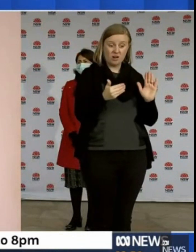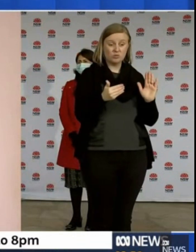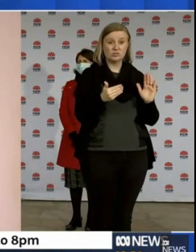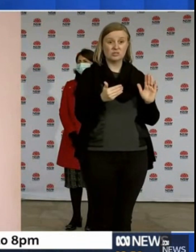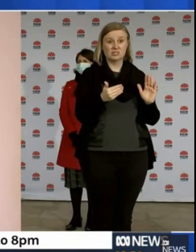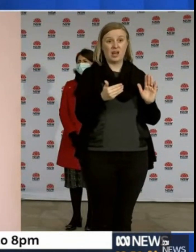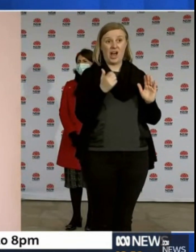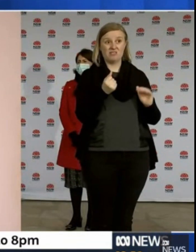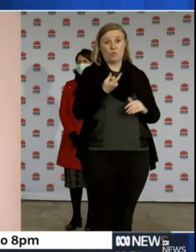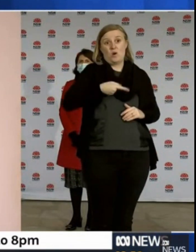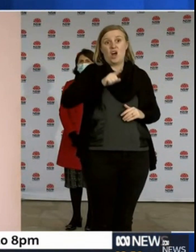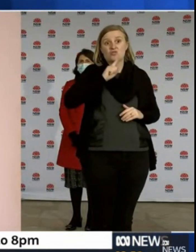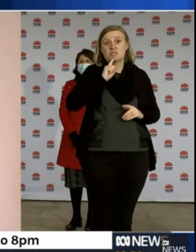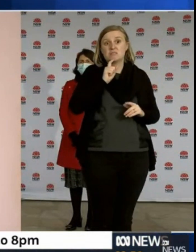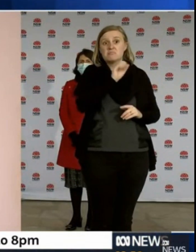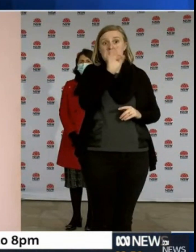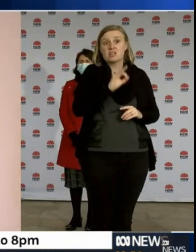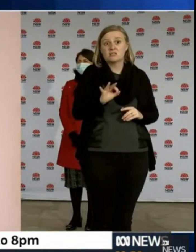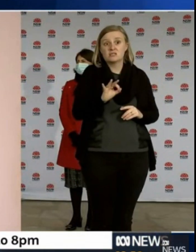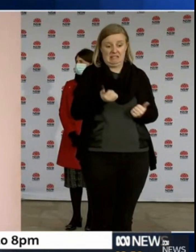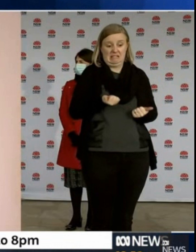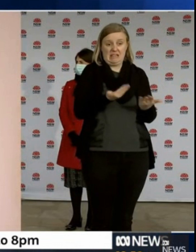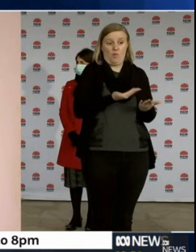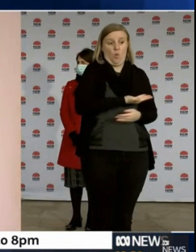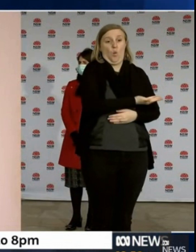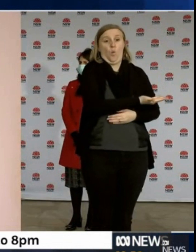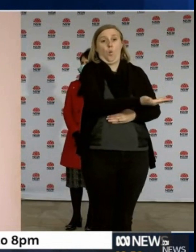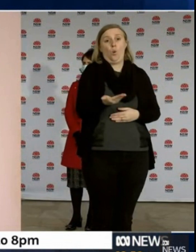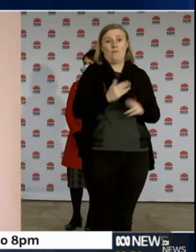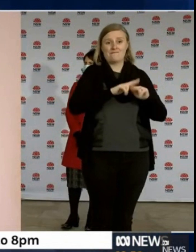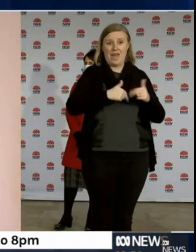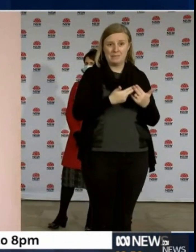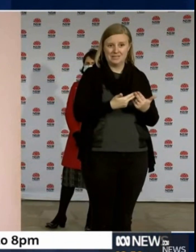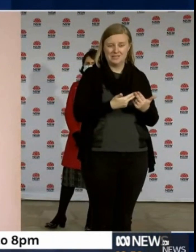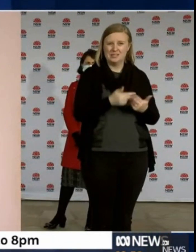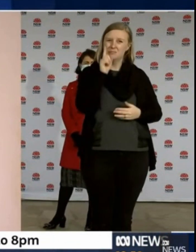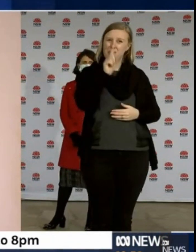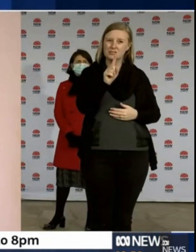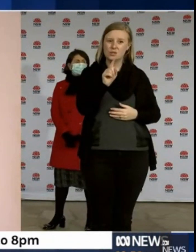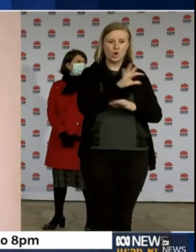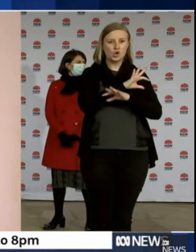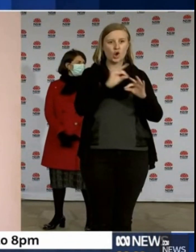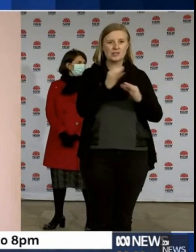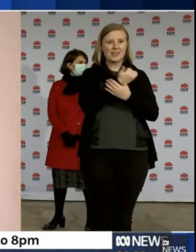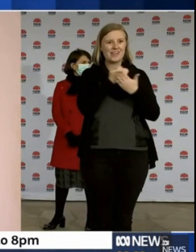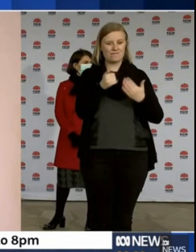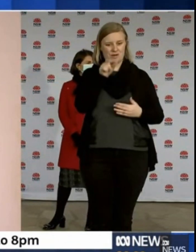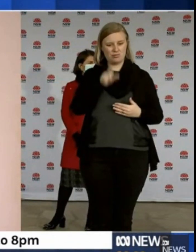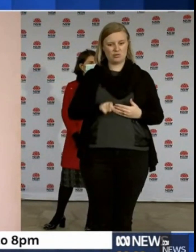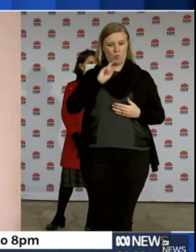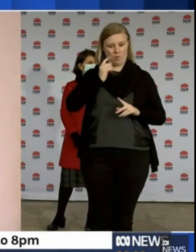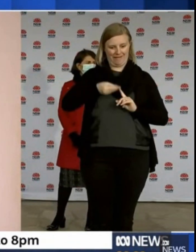upward of almost 100% in the households. Now, not everyone transmits, and that's one of the challenges with